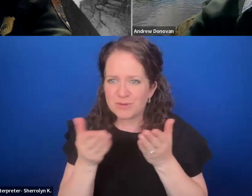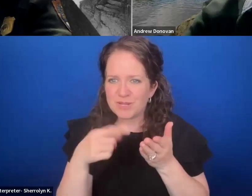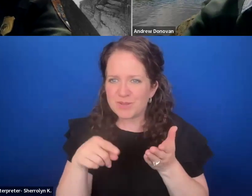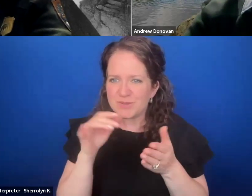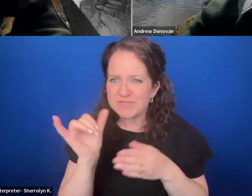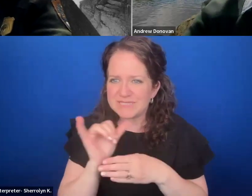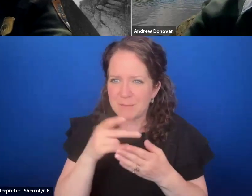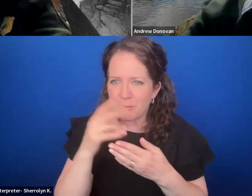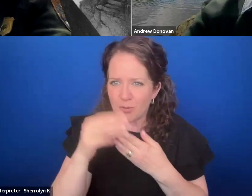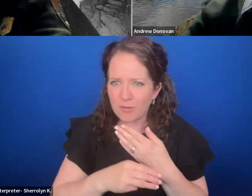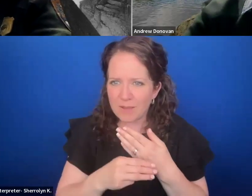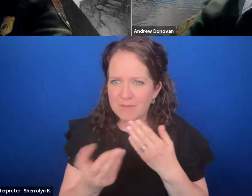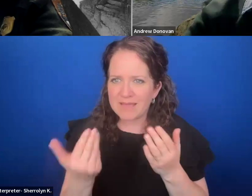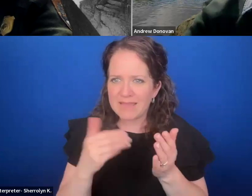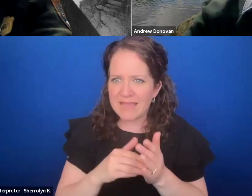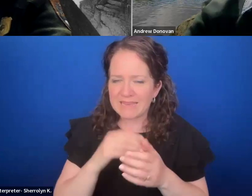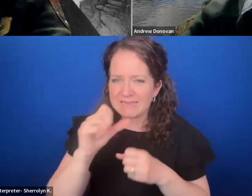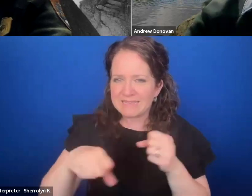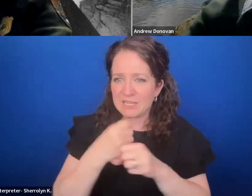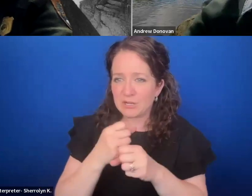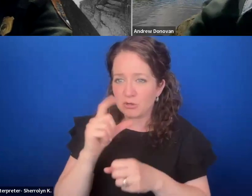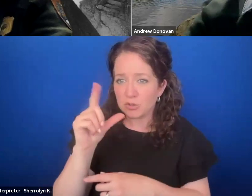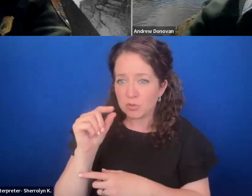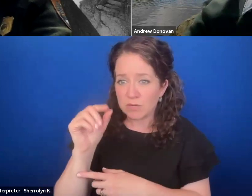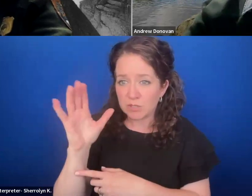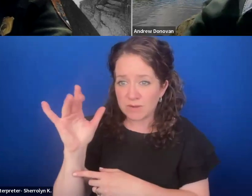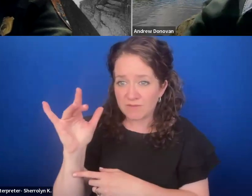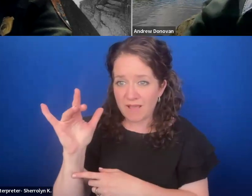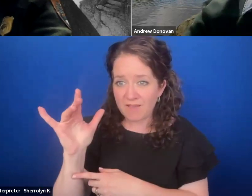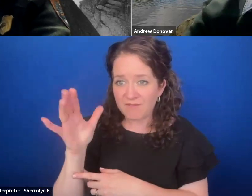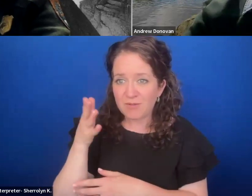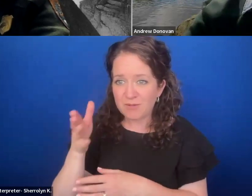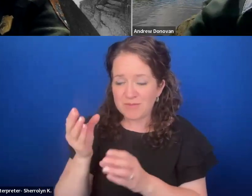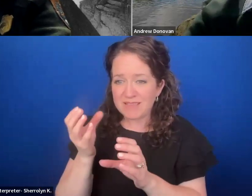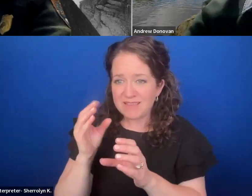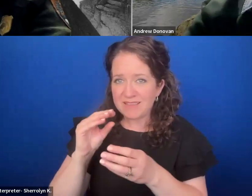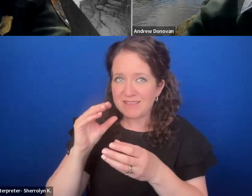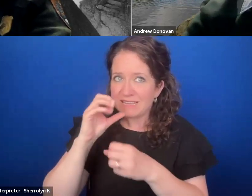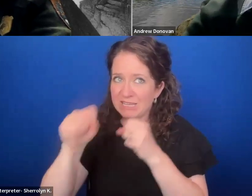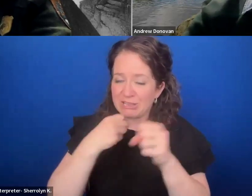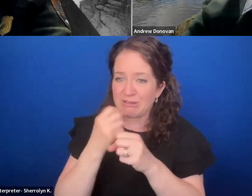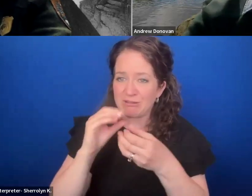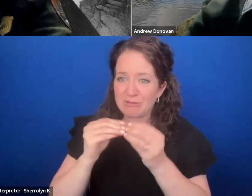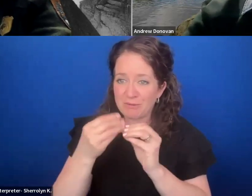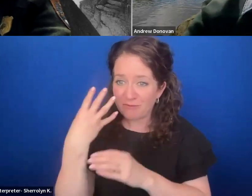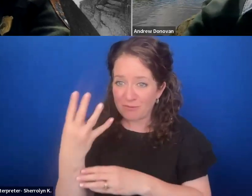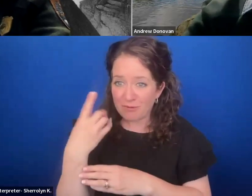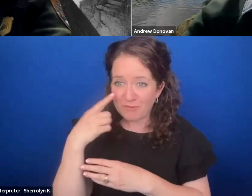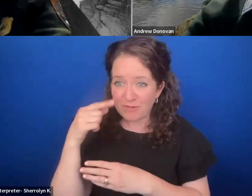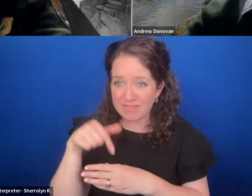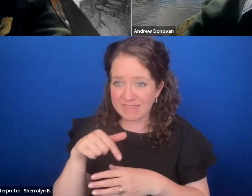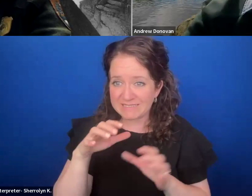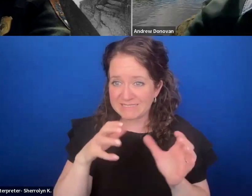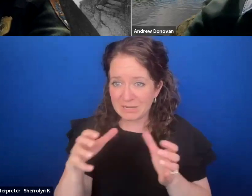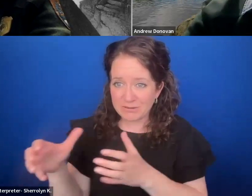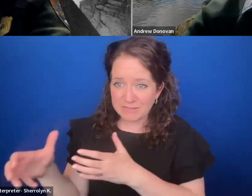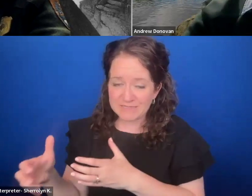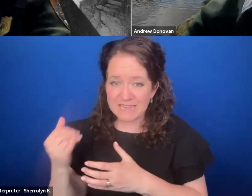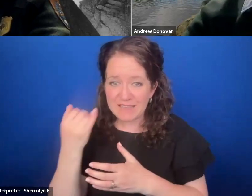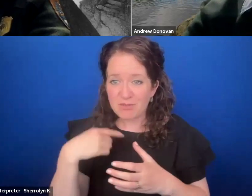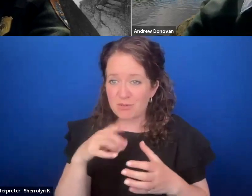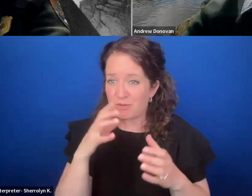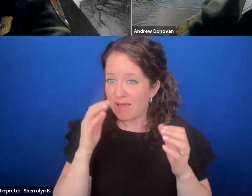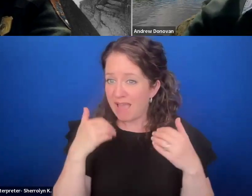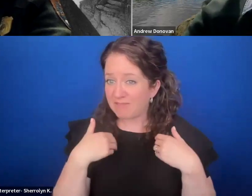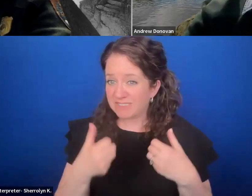in 2025. So that will be our fourth year of the series. And if you have suggestions for places that you